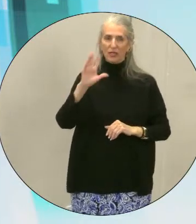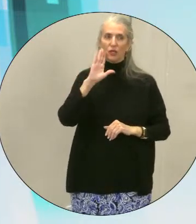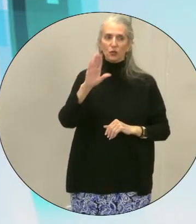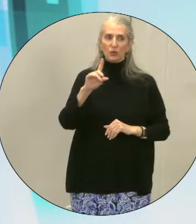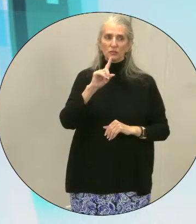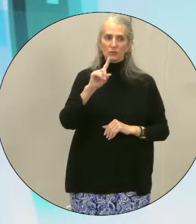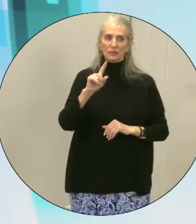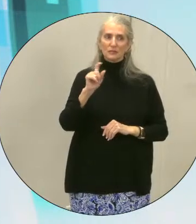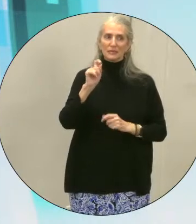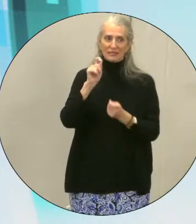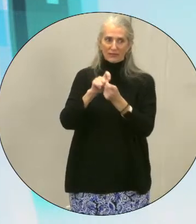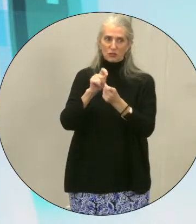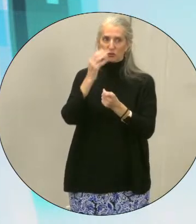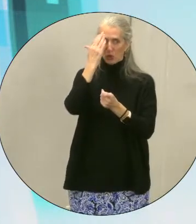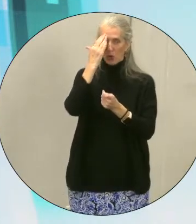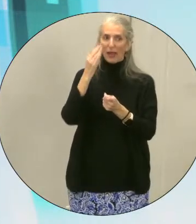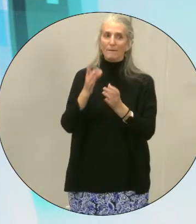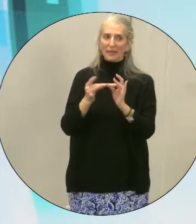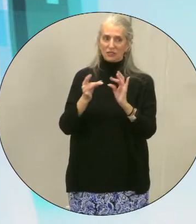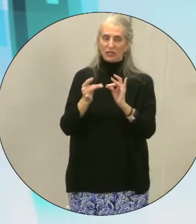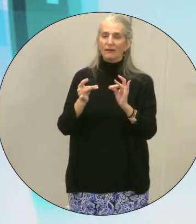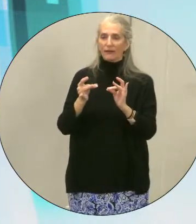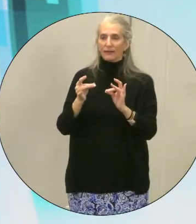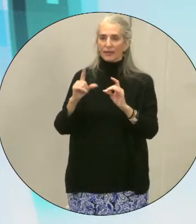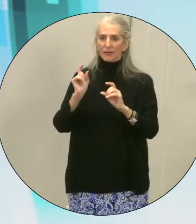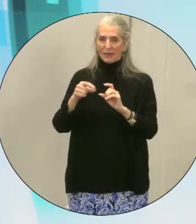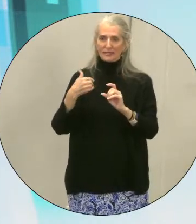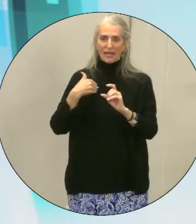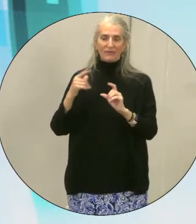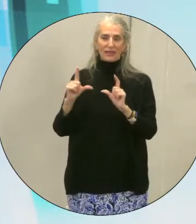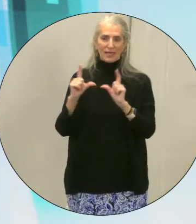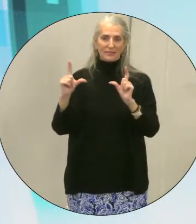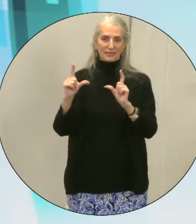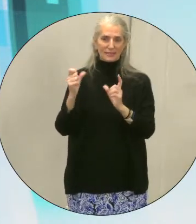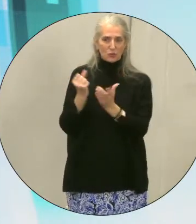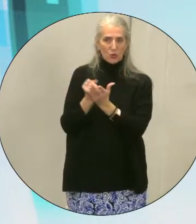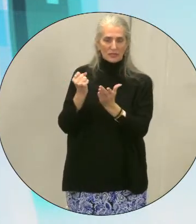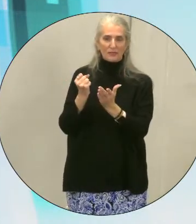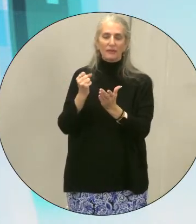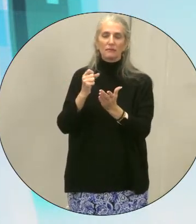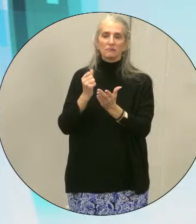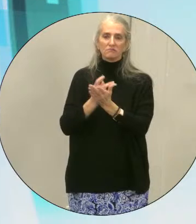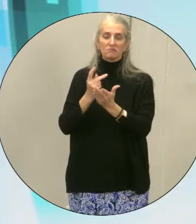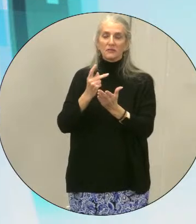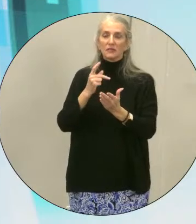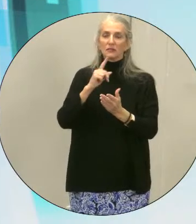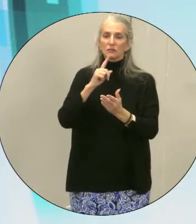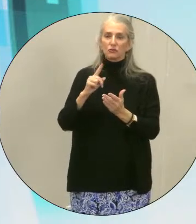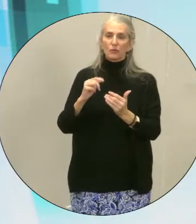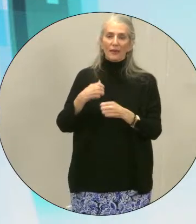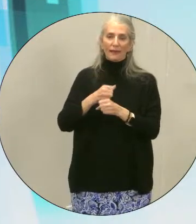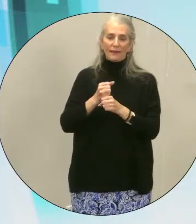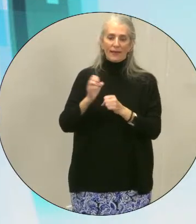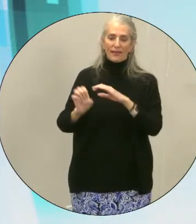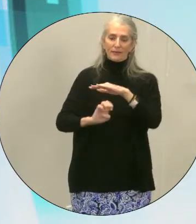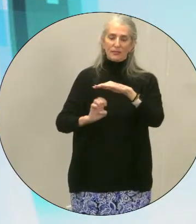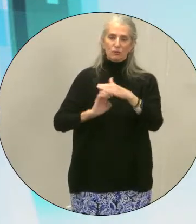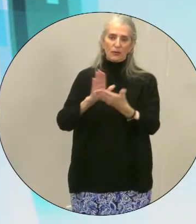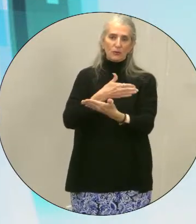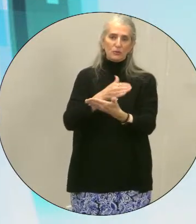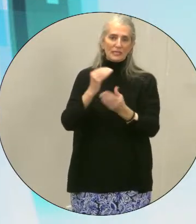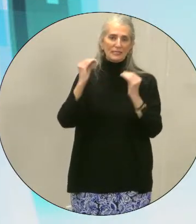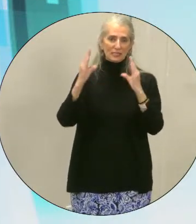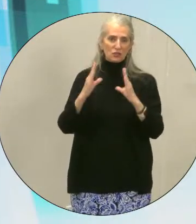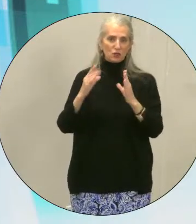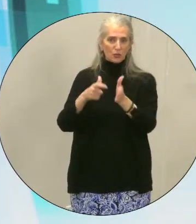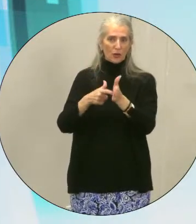and mention music educators must have a licensed endorsement to teach music at the time of hire, making an elementary music educator a required teaching unit